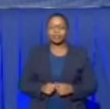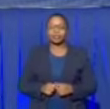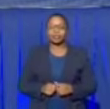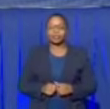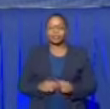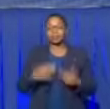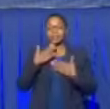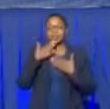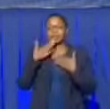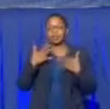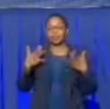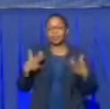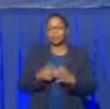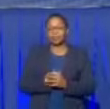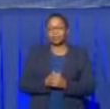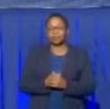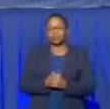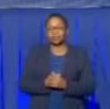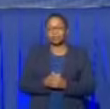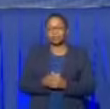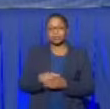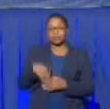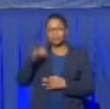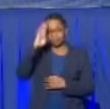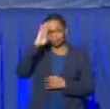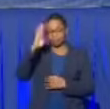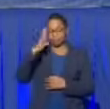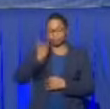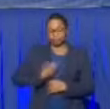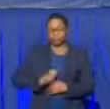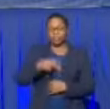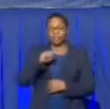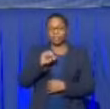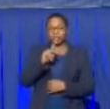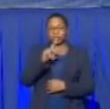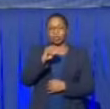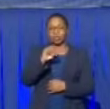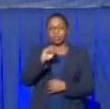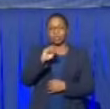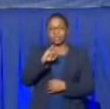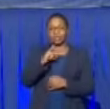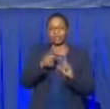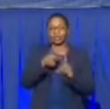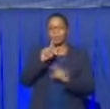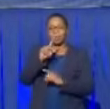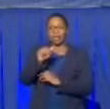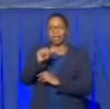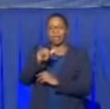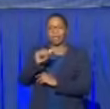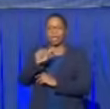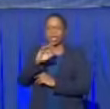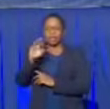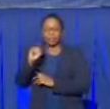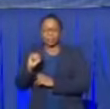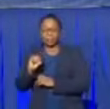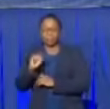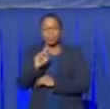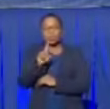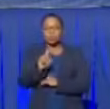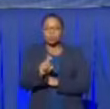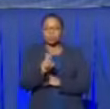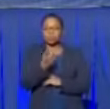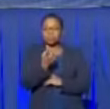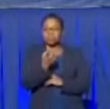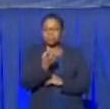Thank you very much. Good afternoon. My name is Ngosi Mpumalanga from Power FM. Just one quick question. Is there